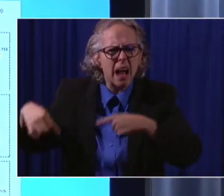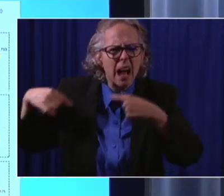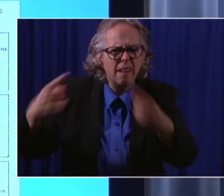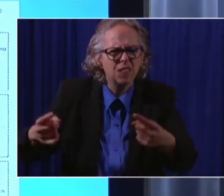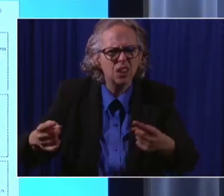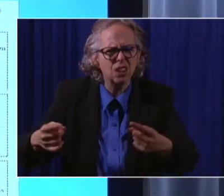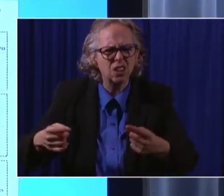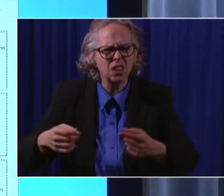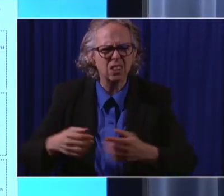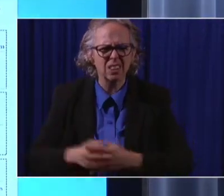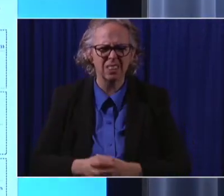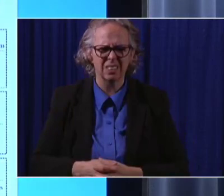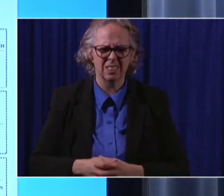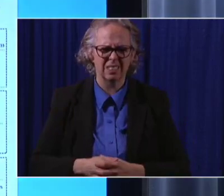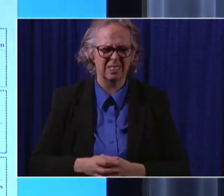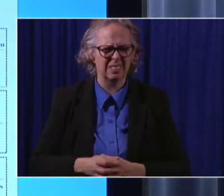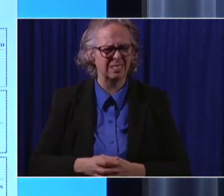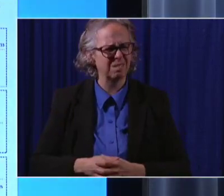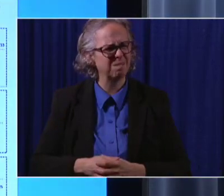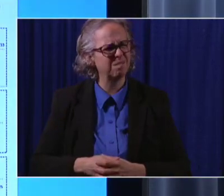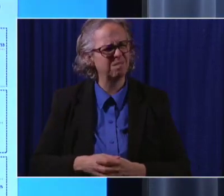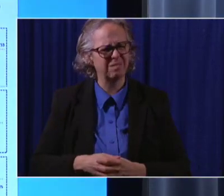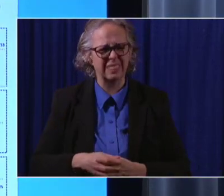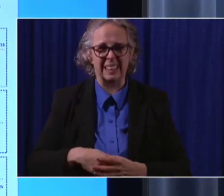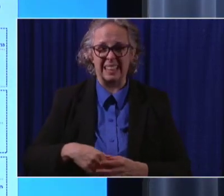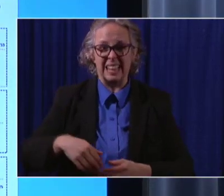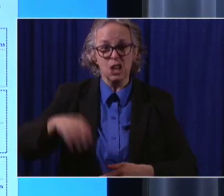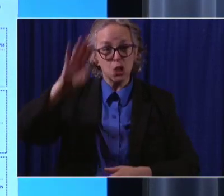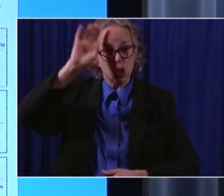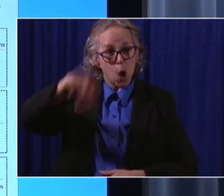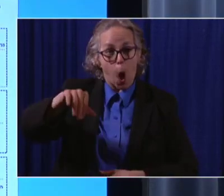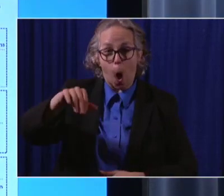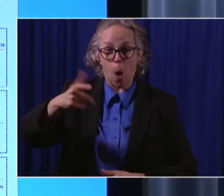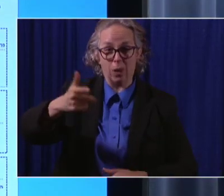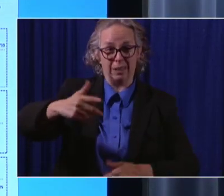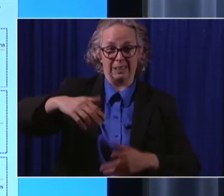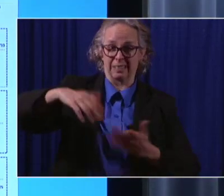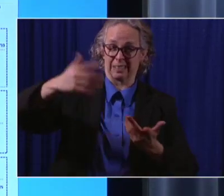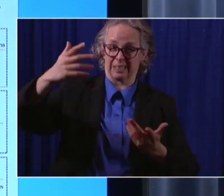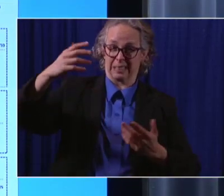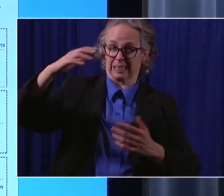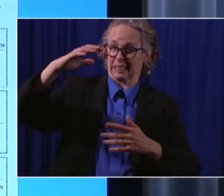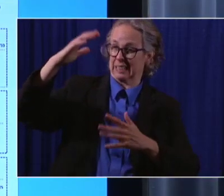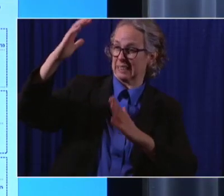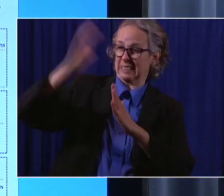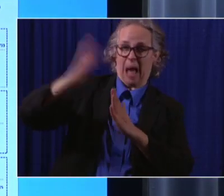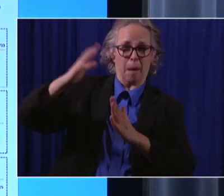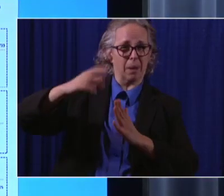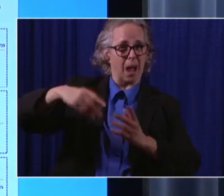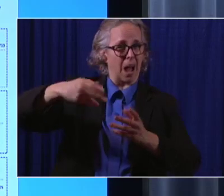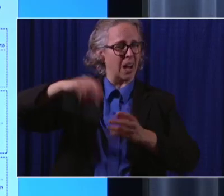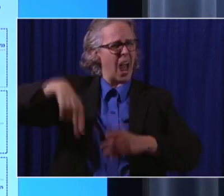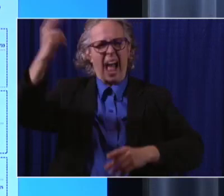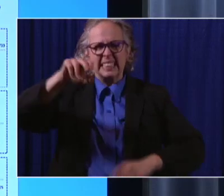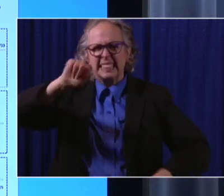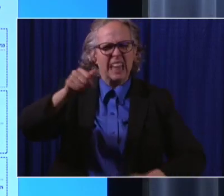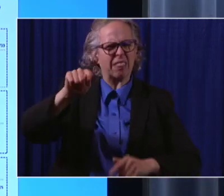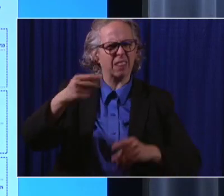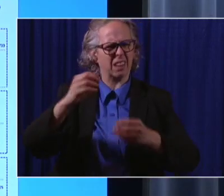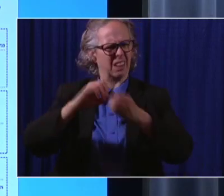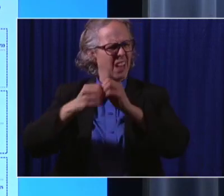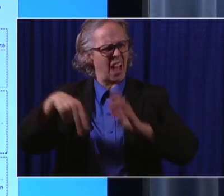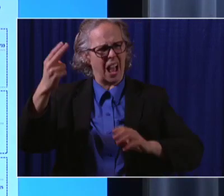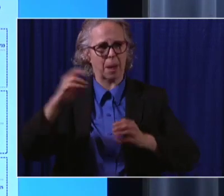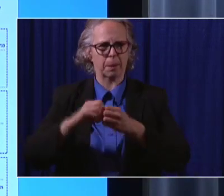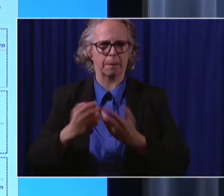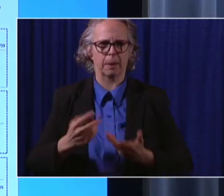reported, 10 highest daily cases, 9 have been in the past 3 weeks.